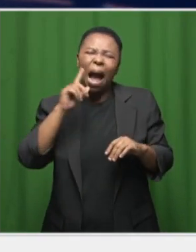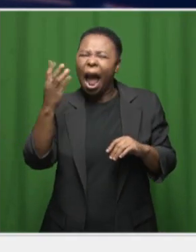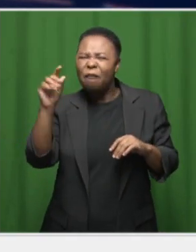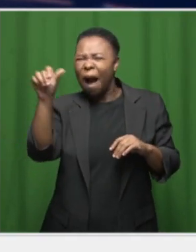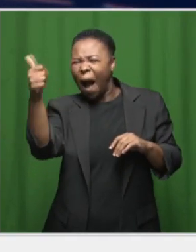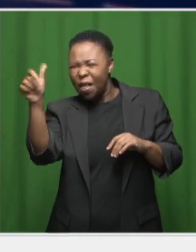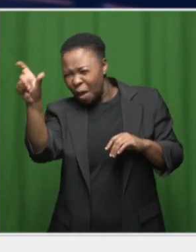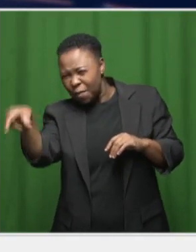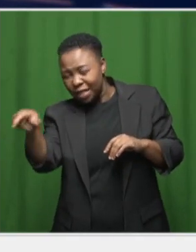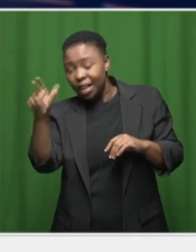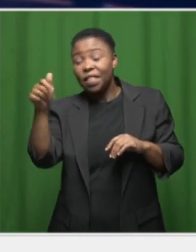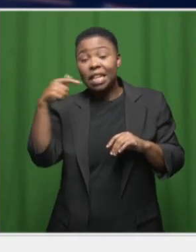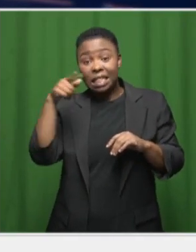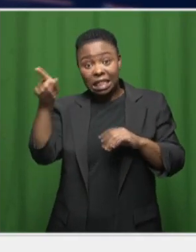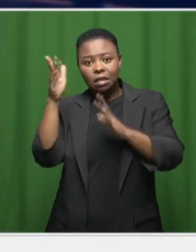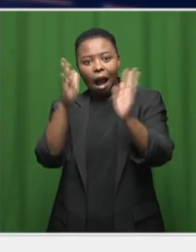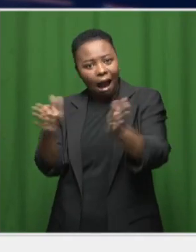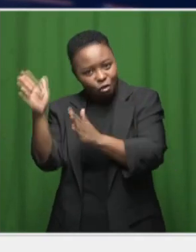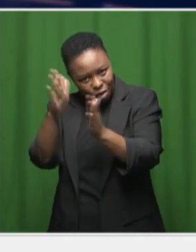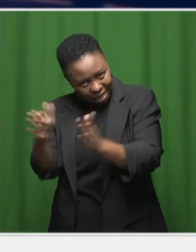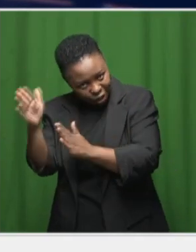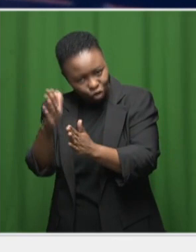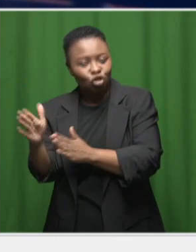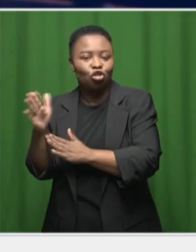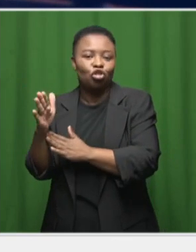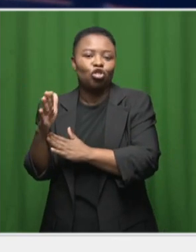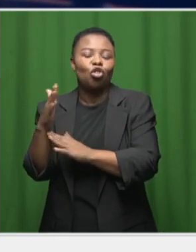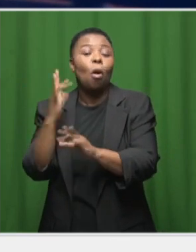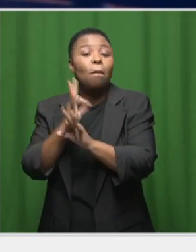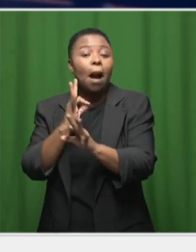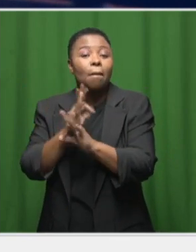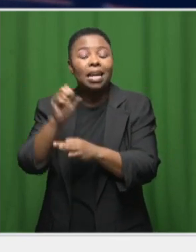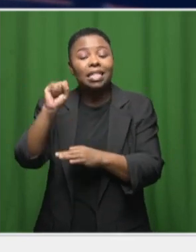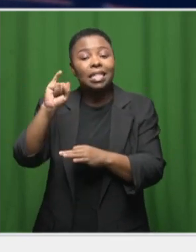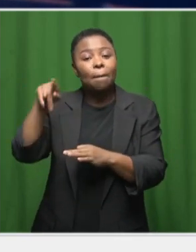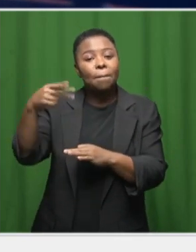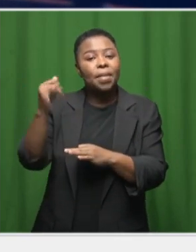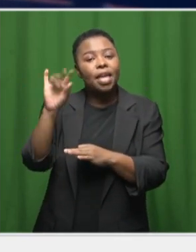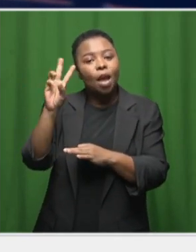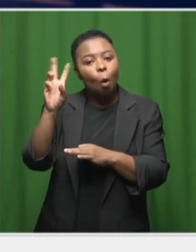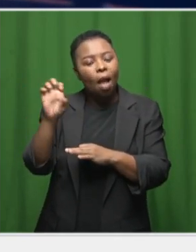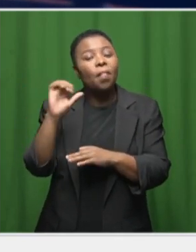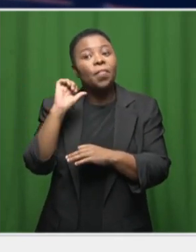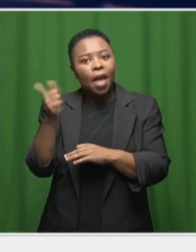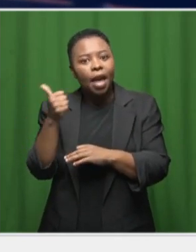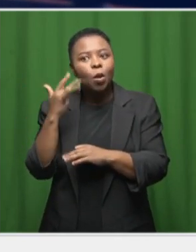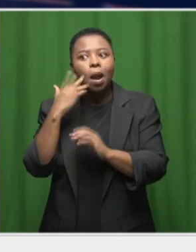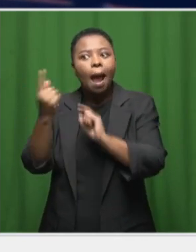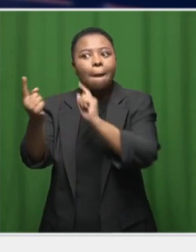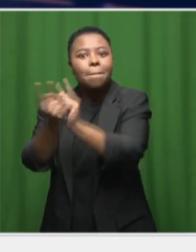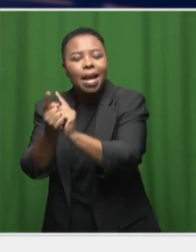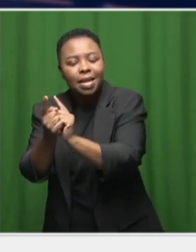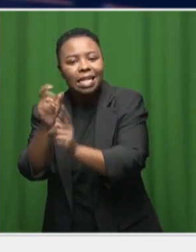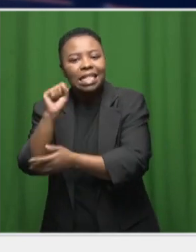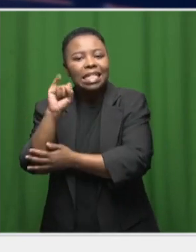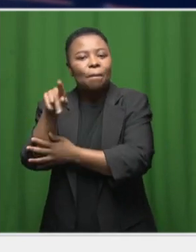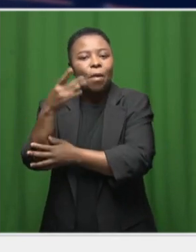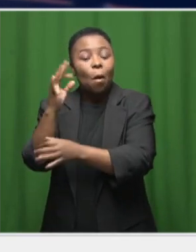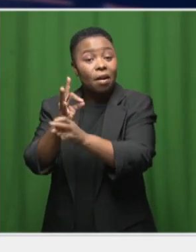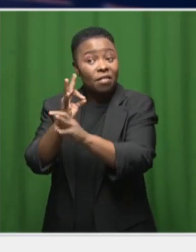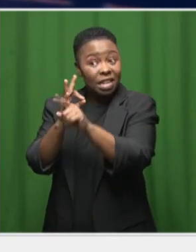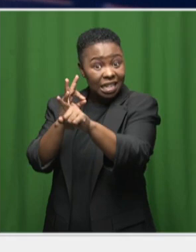know, and he arranged that I would meet Ubabus Piwe. And then when I met Ubabus Piwe, it was